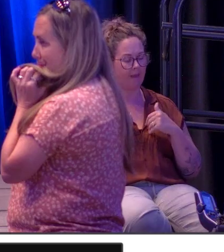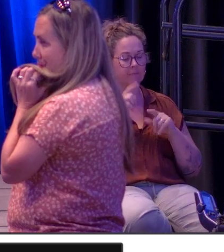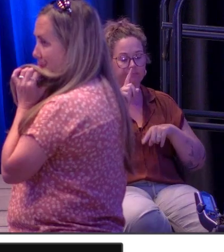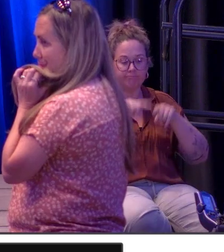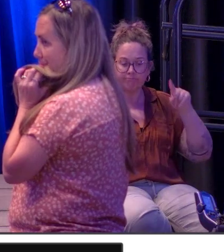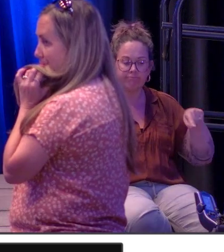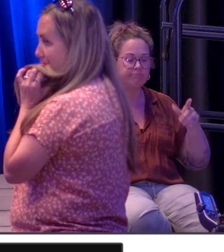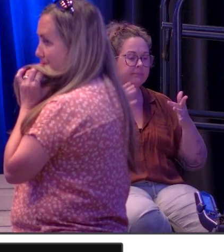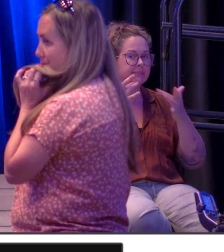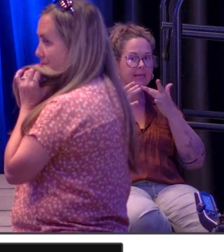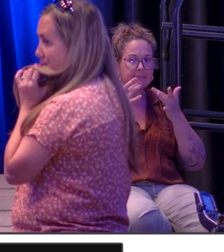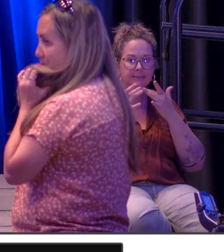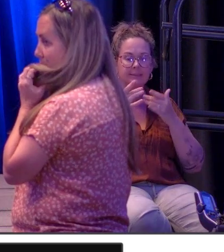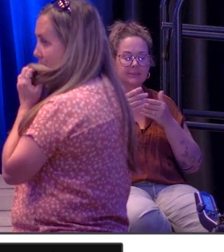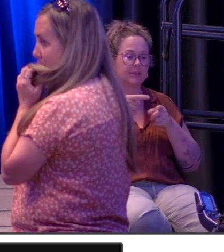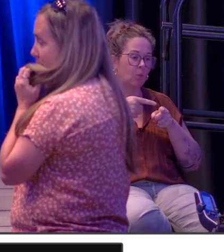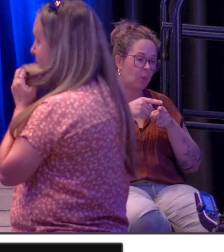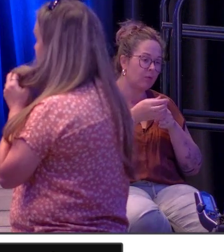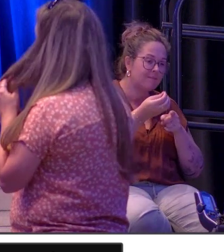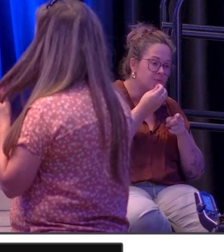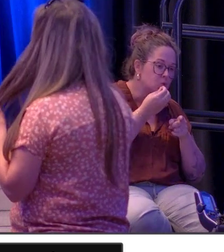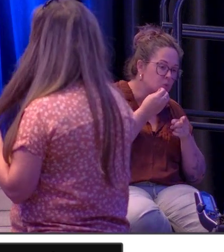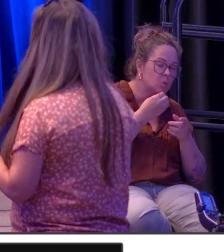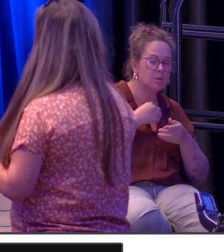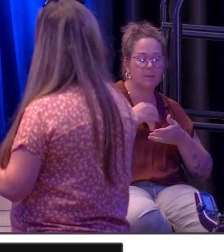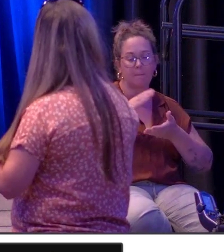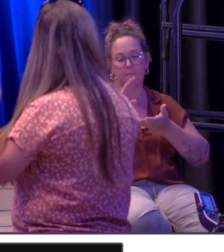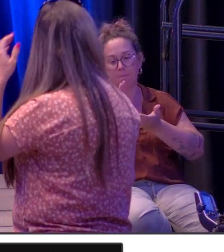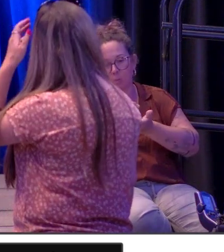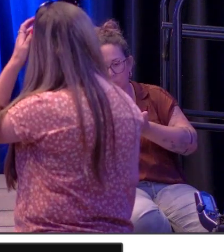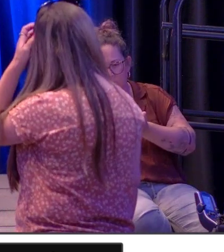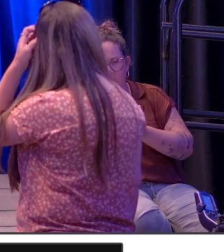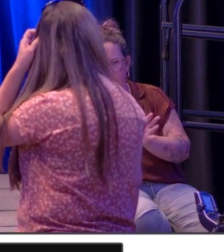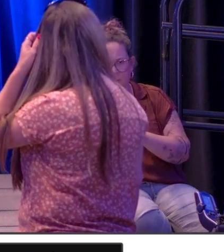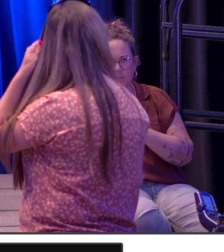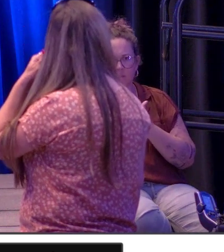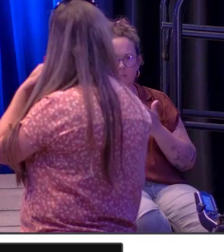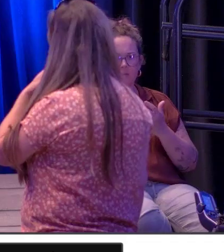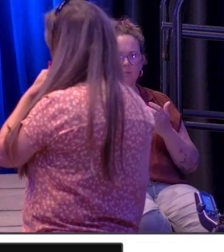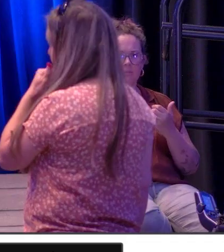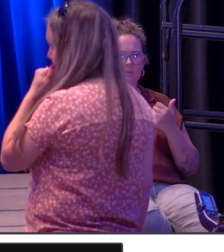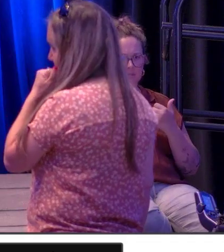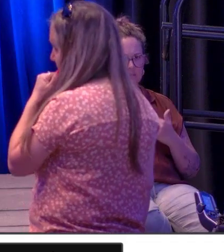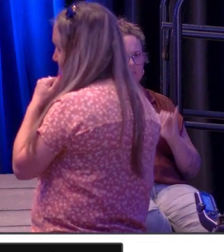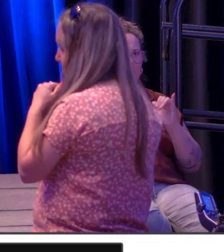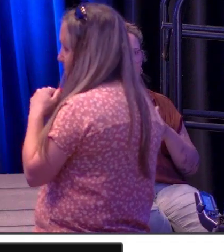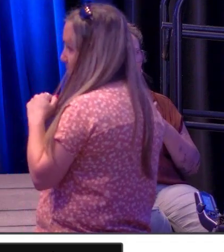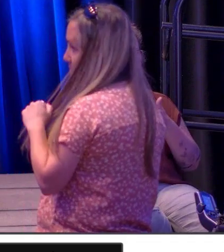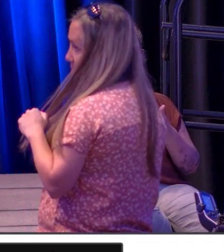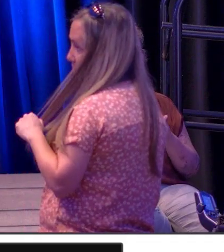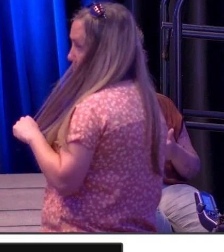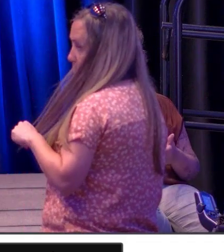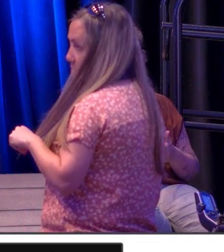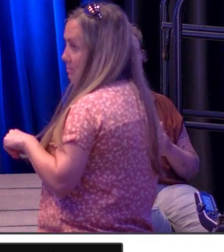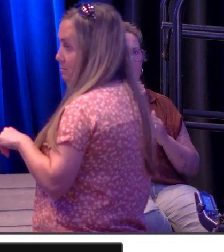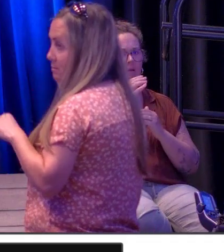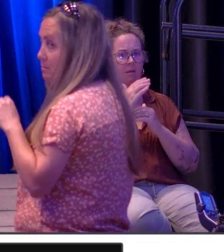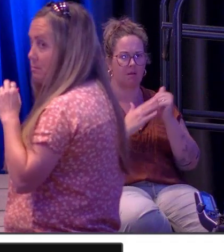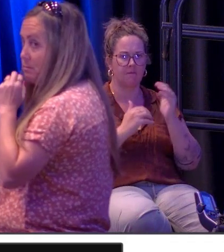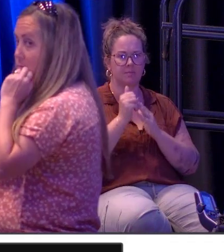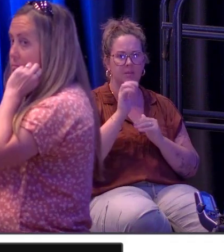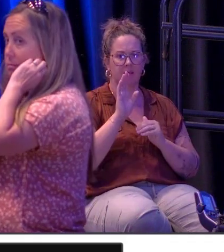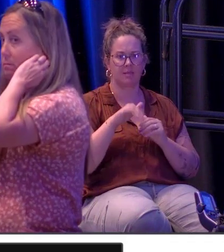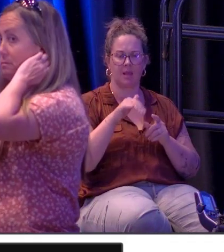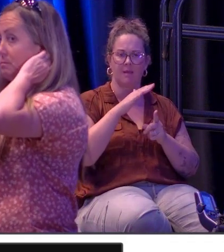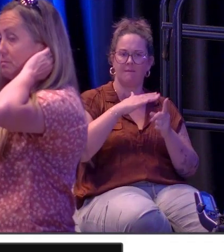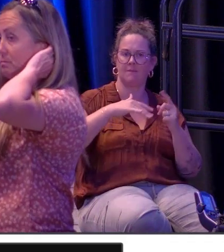whether it's food or music. Hear that. Right? To still make them feel comfortable in that environment